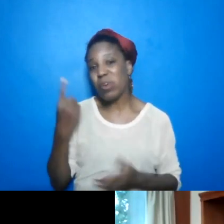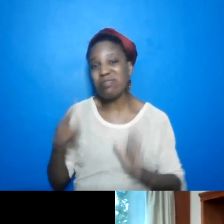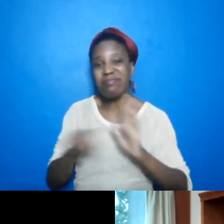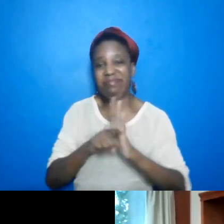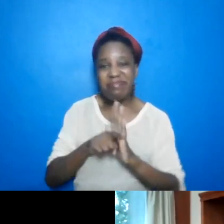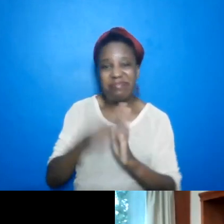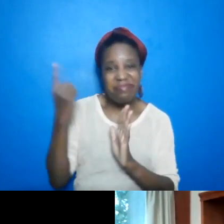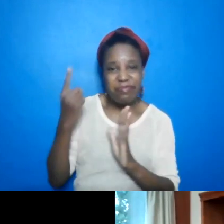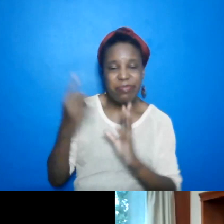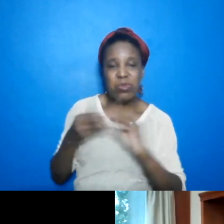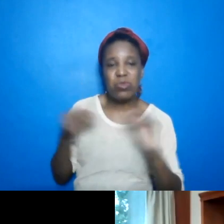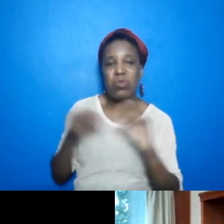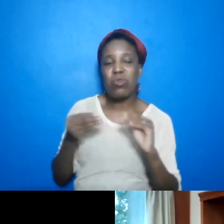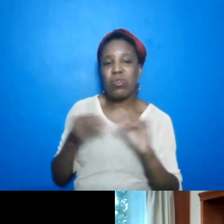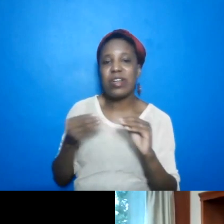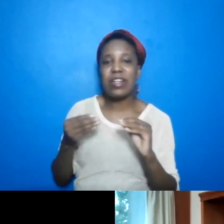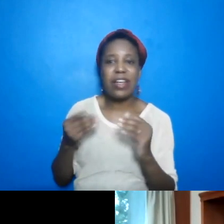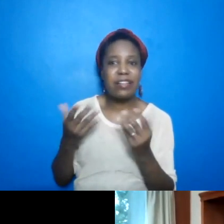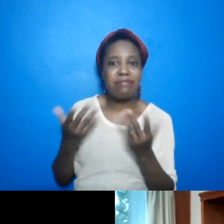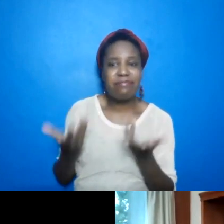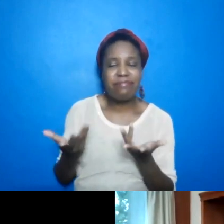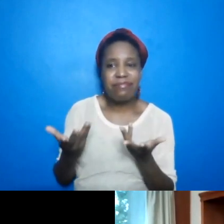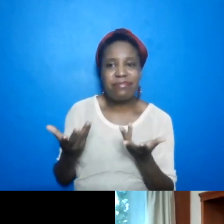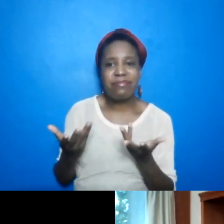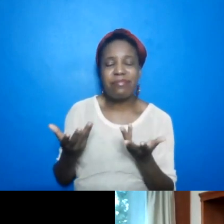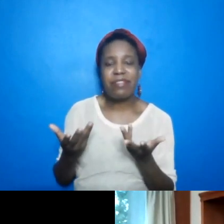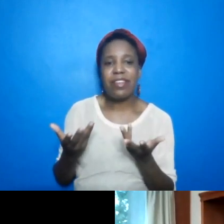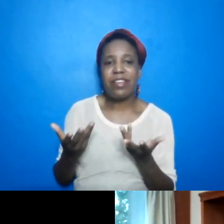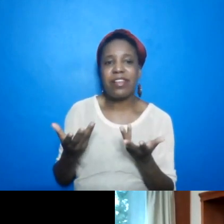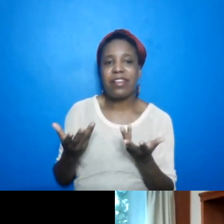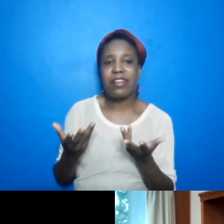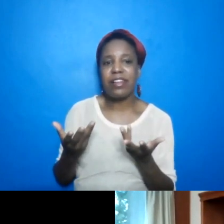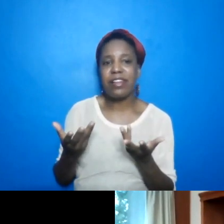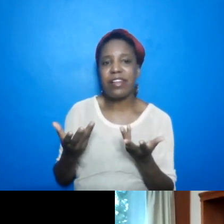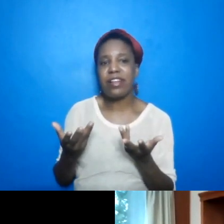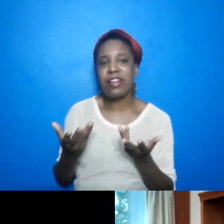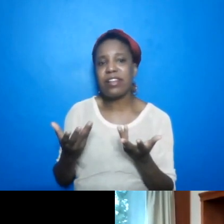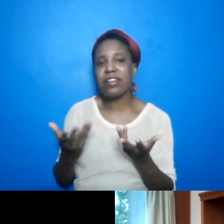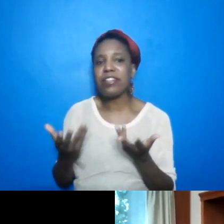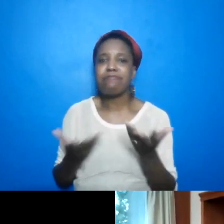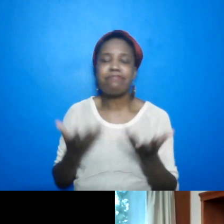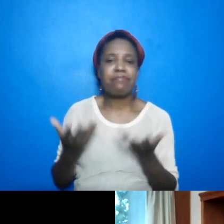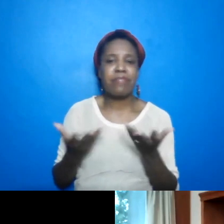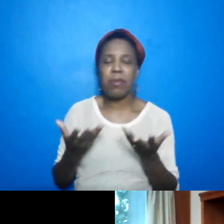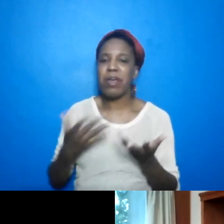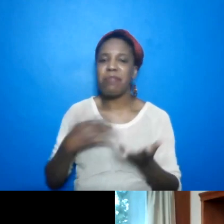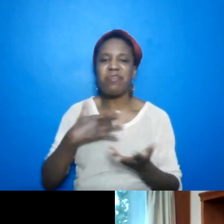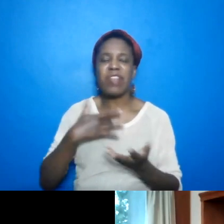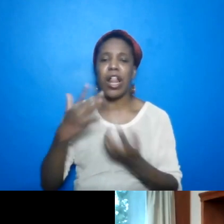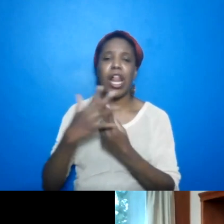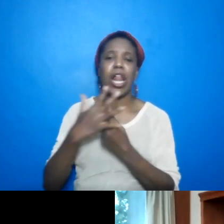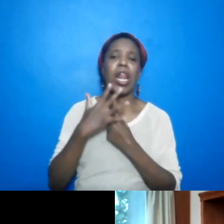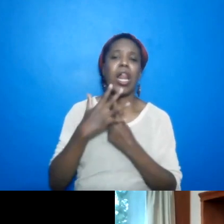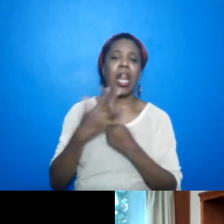as a choice, are you burdening people who are feeling oppression as a result